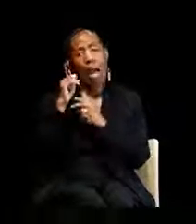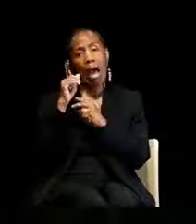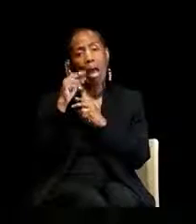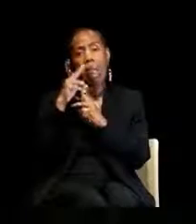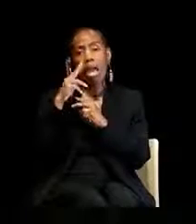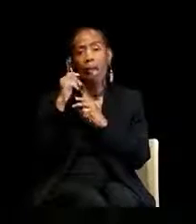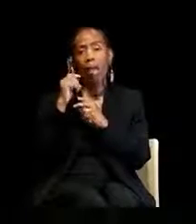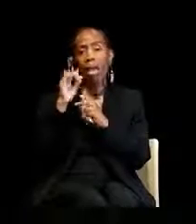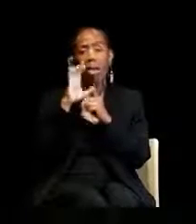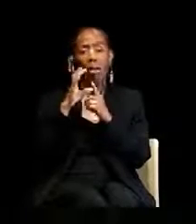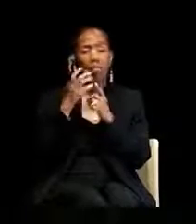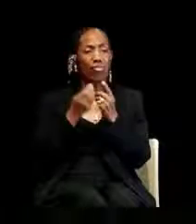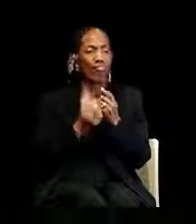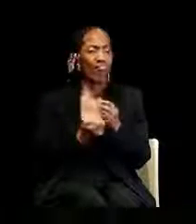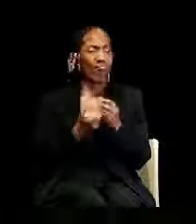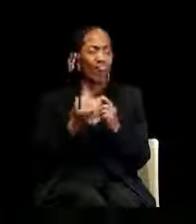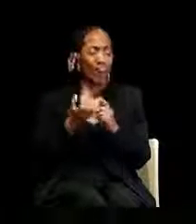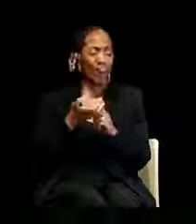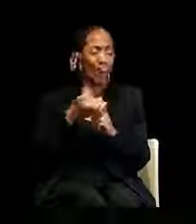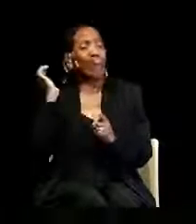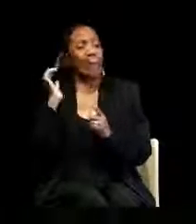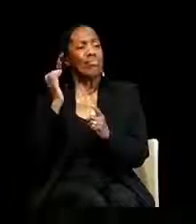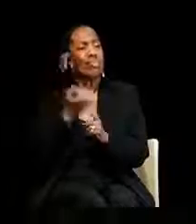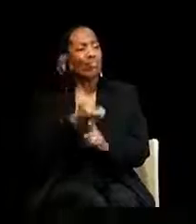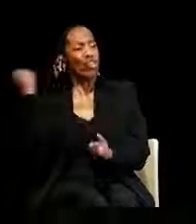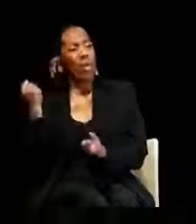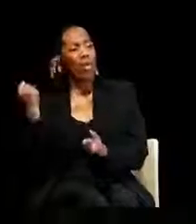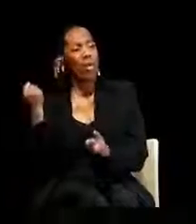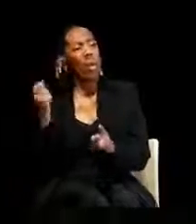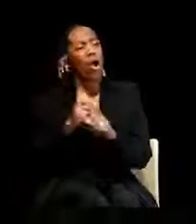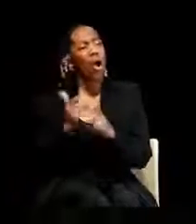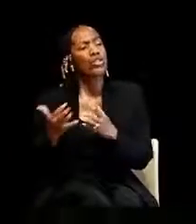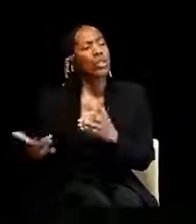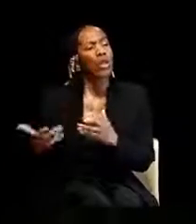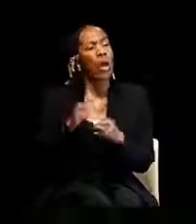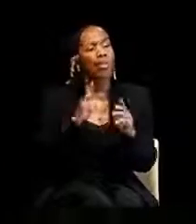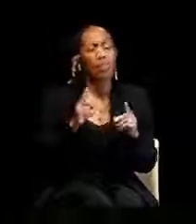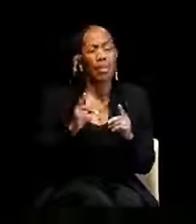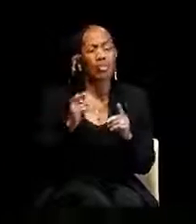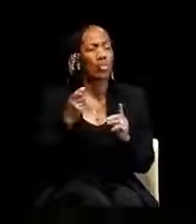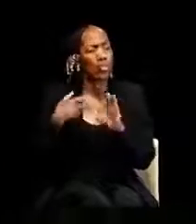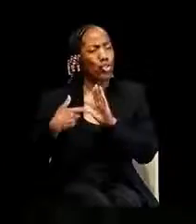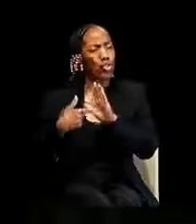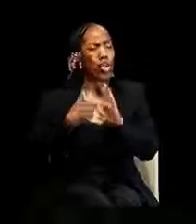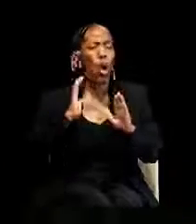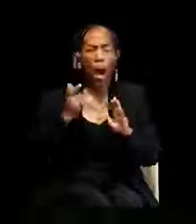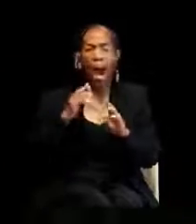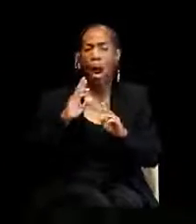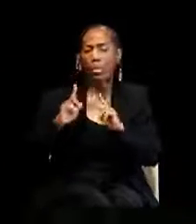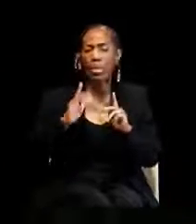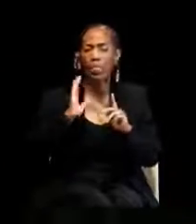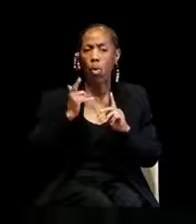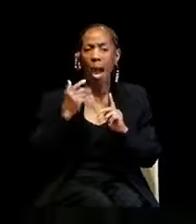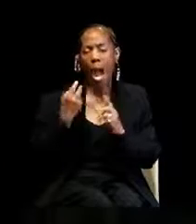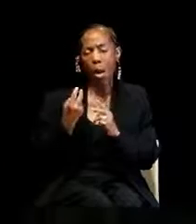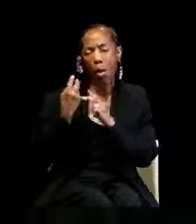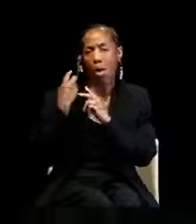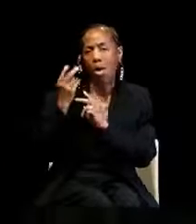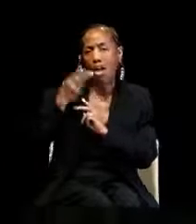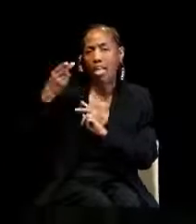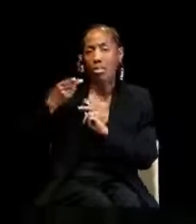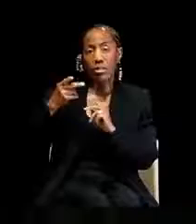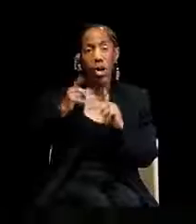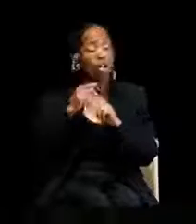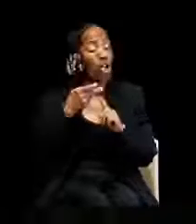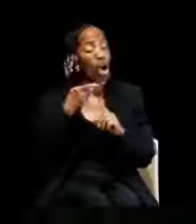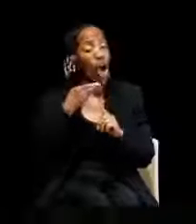away, and to also create a compiling of history for people. Here you have the map. This is a